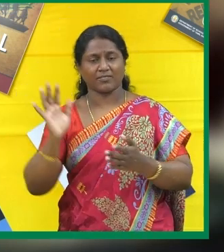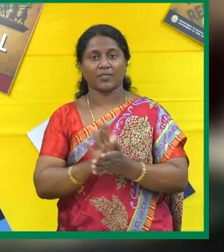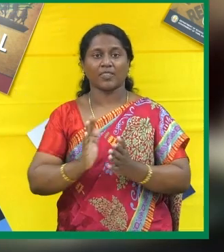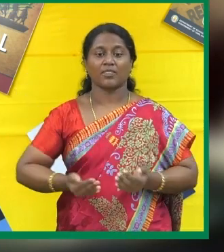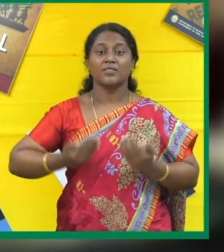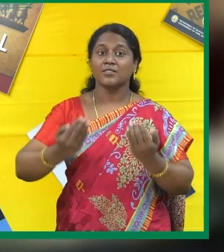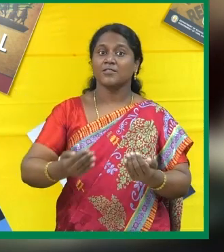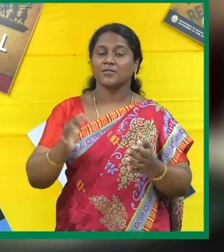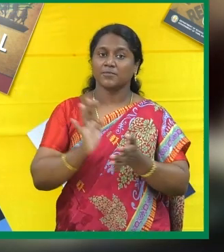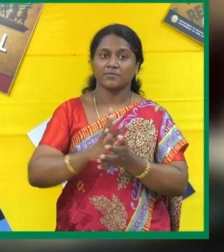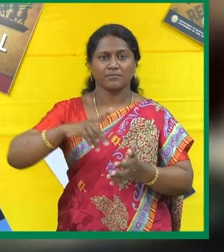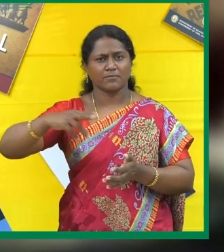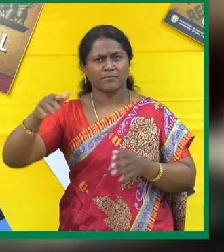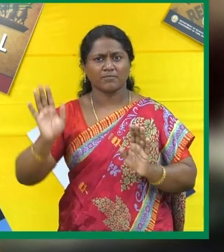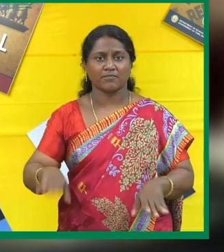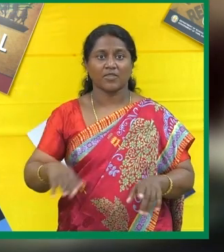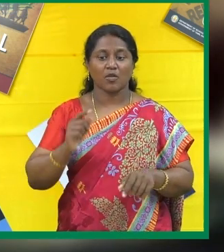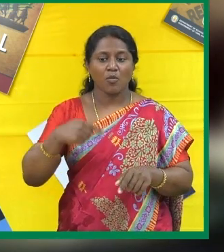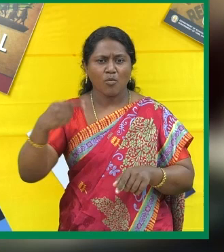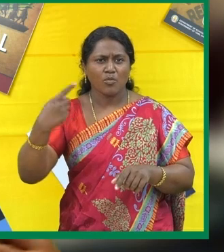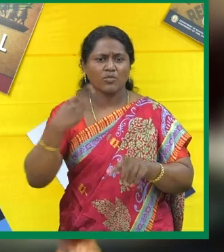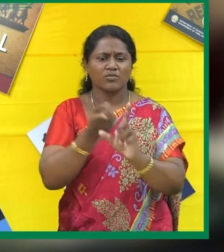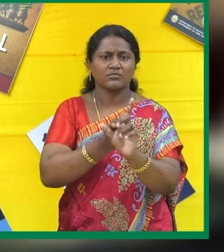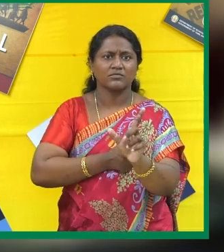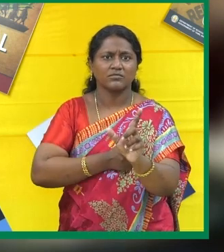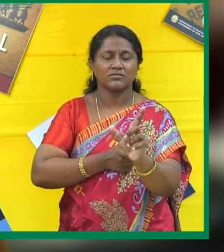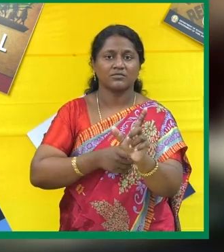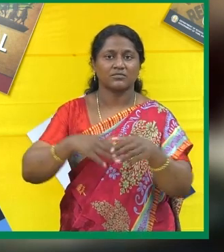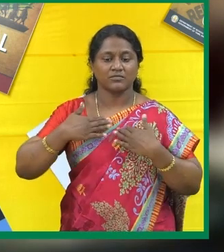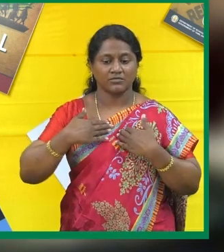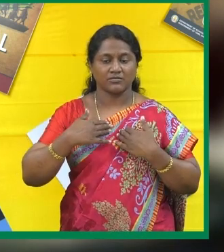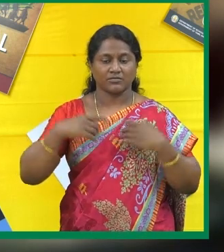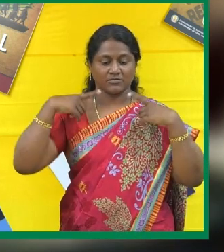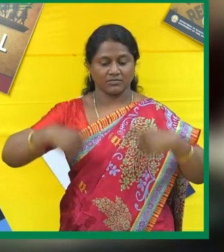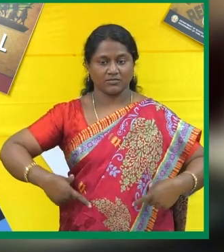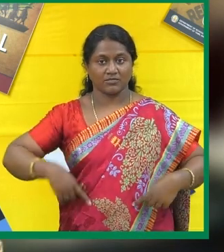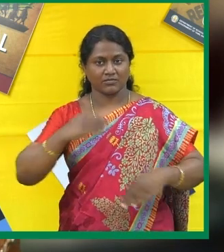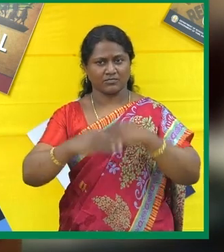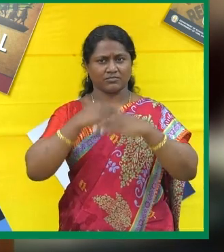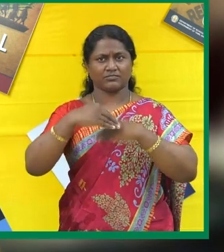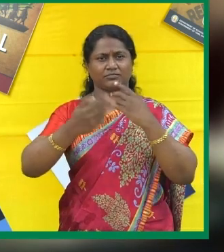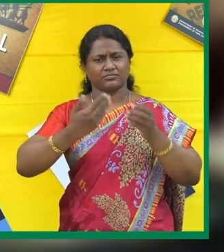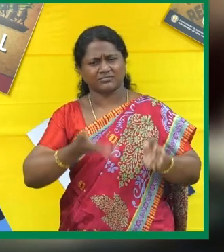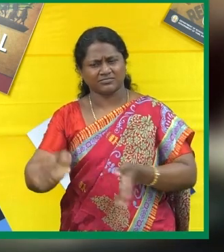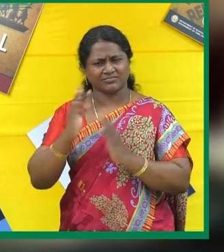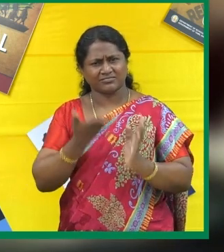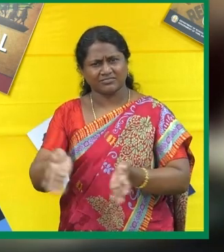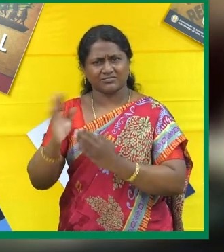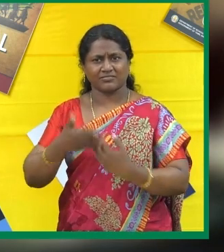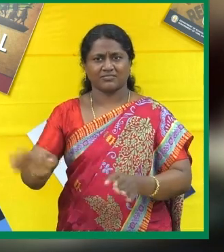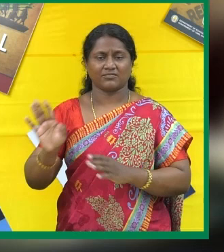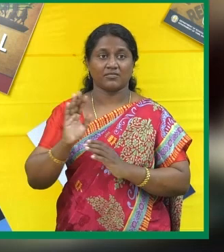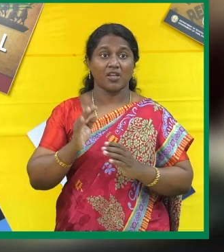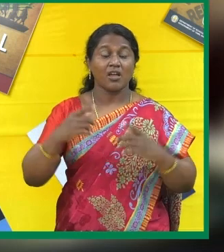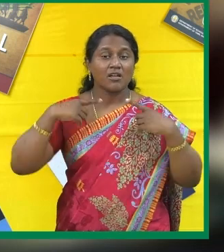my life from year to year. So every year we are growing, our life is going on. So live happily.